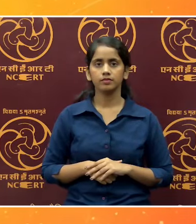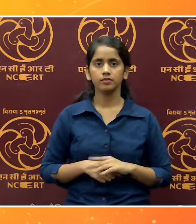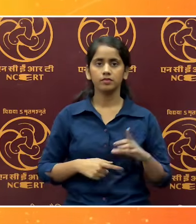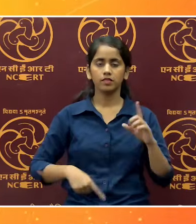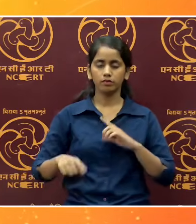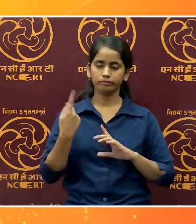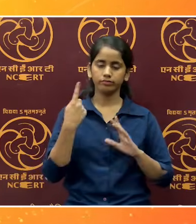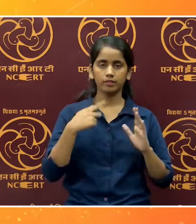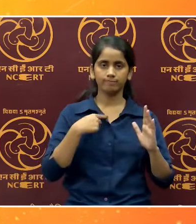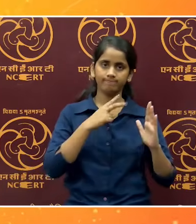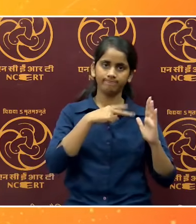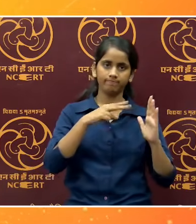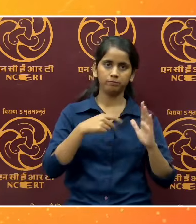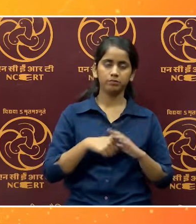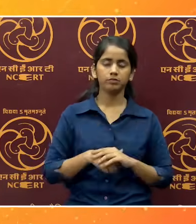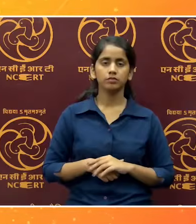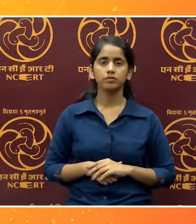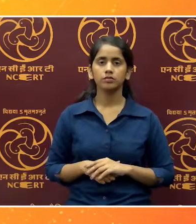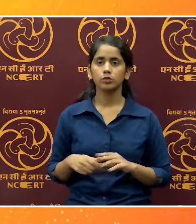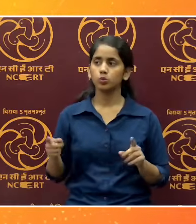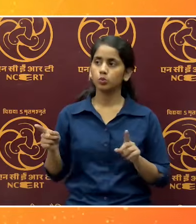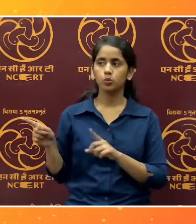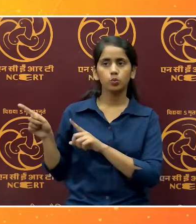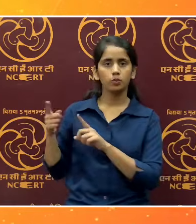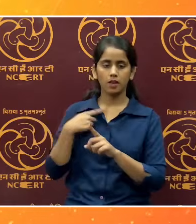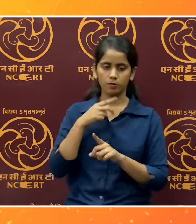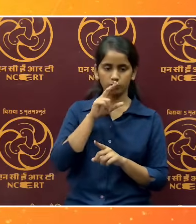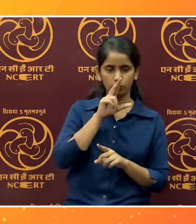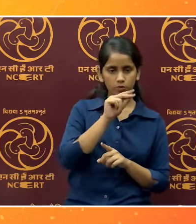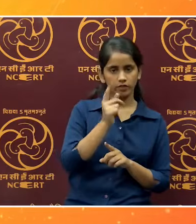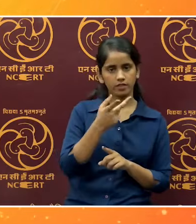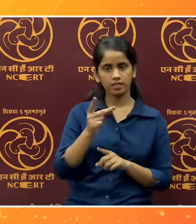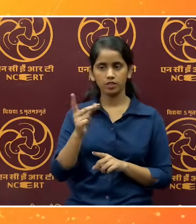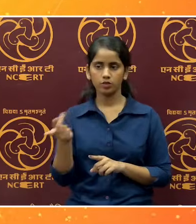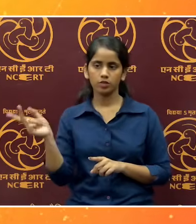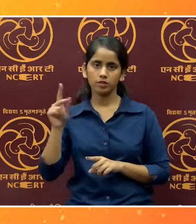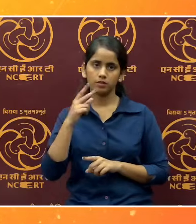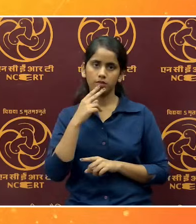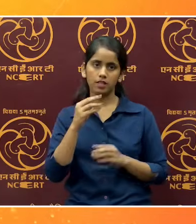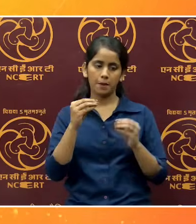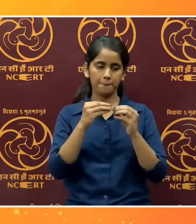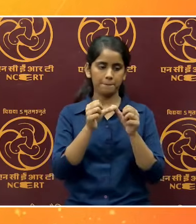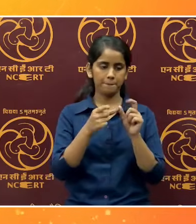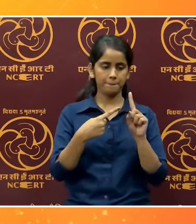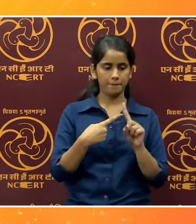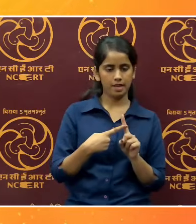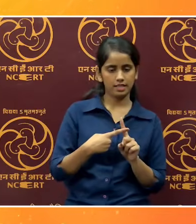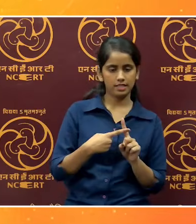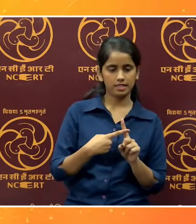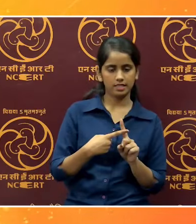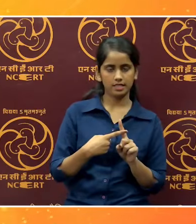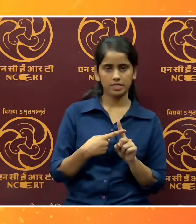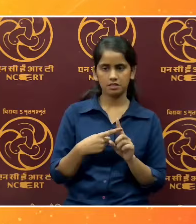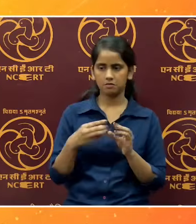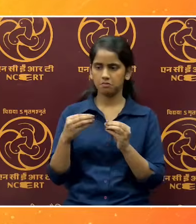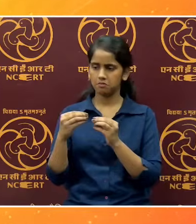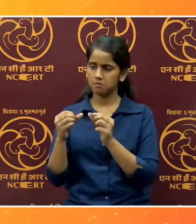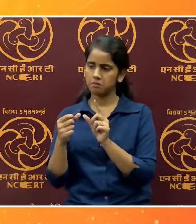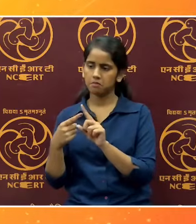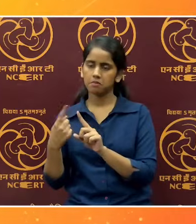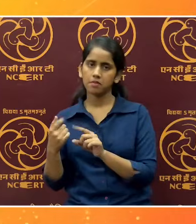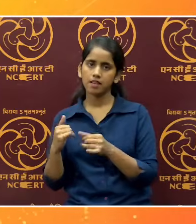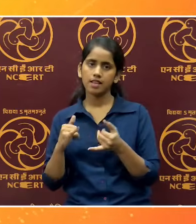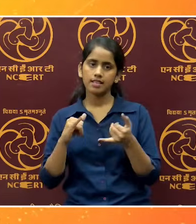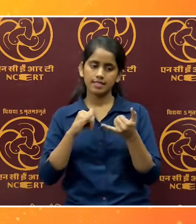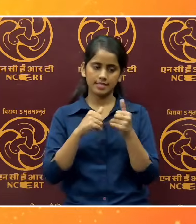out. We can also repeat. Sure. Bet, bat. Bet, bat.